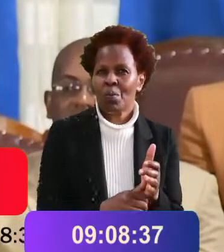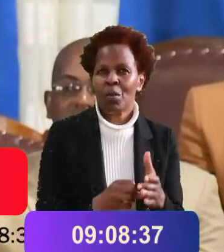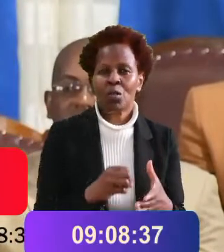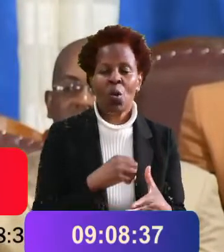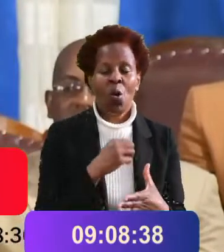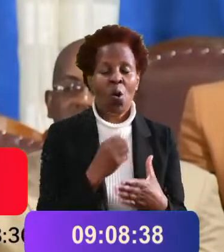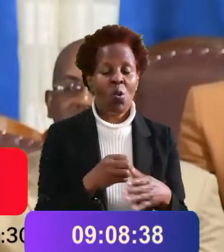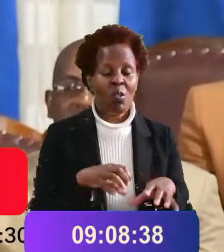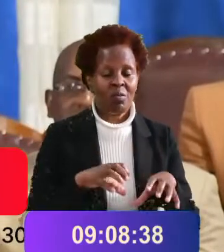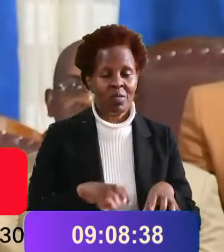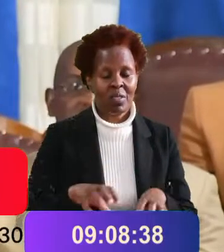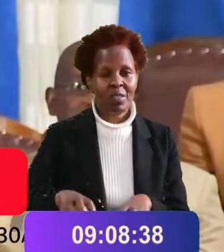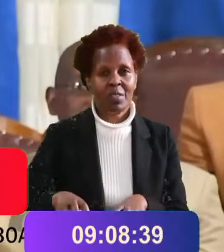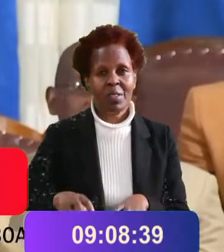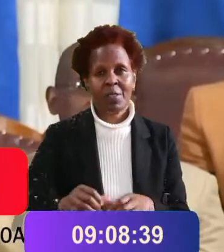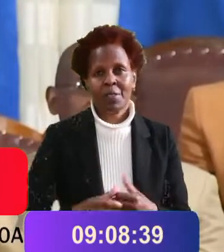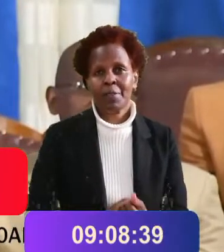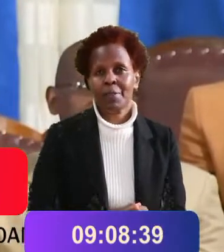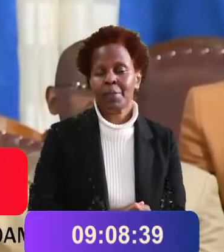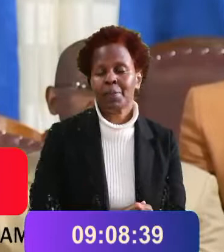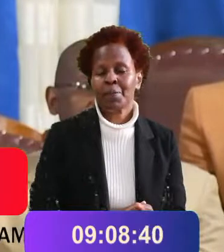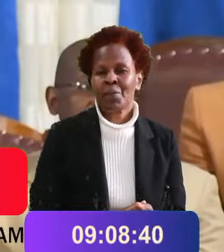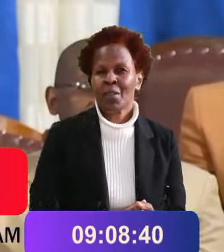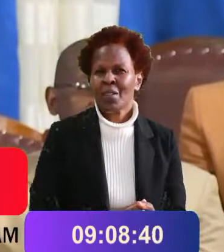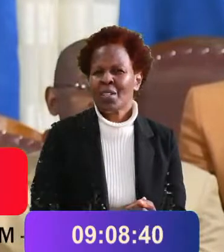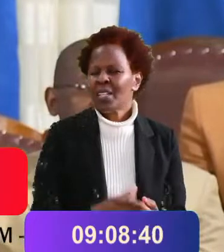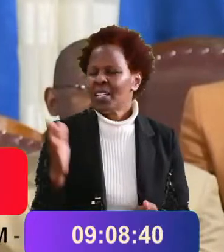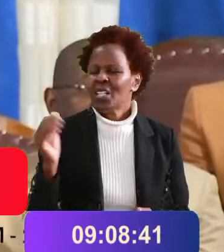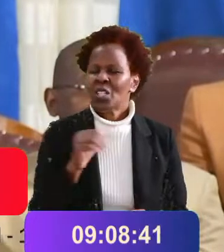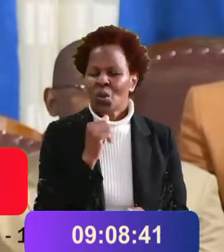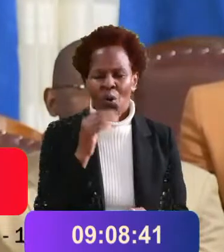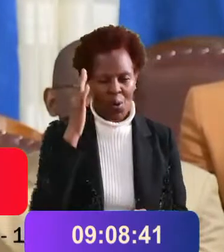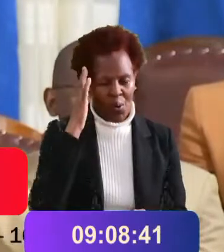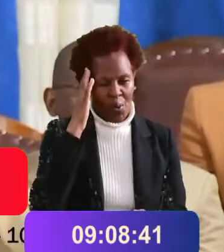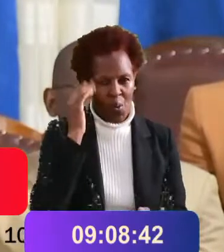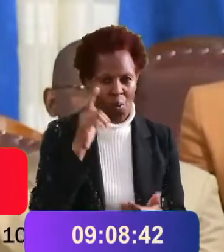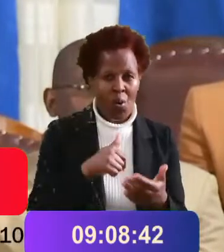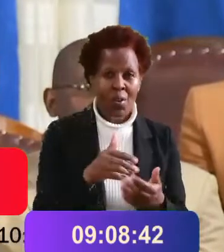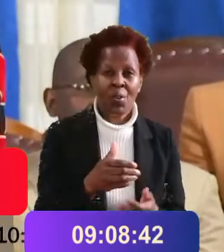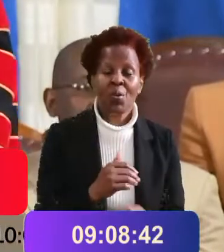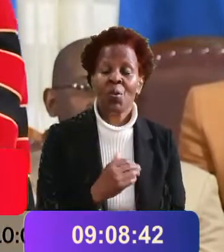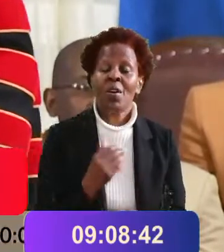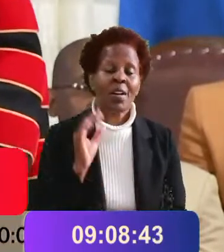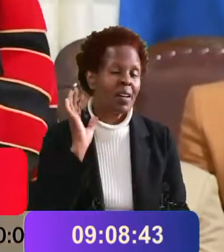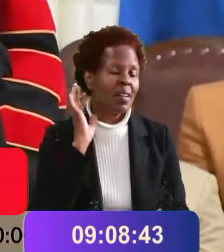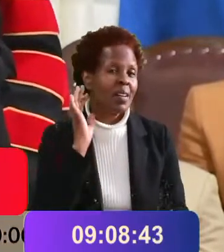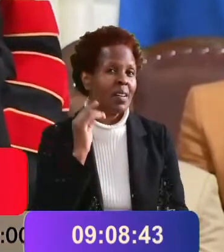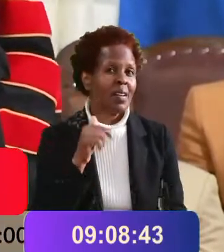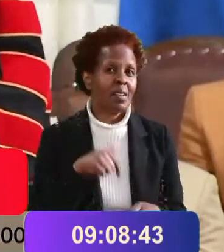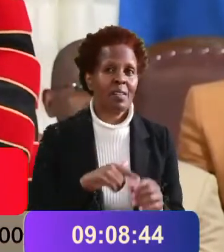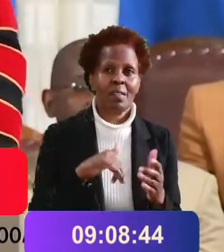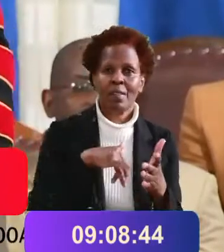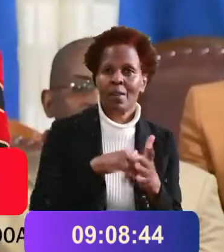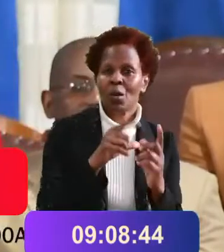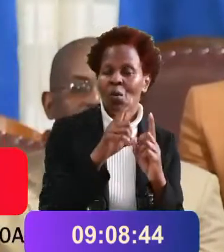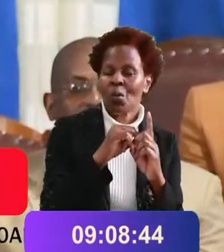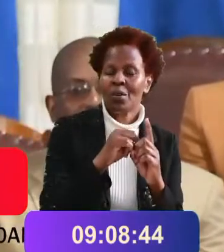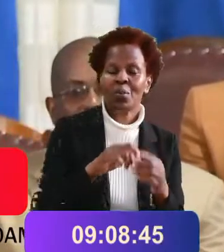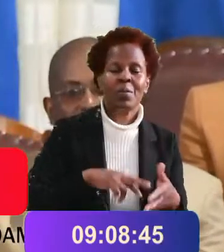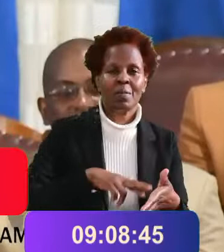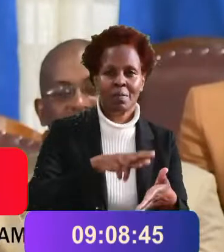many kinds. I don't know what you hear in that verse. Let me read it